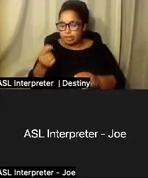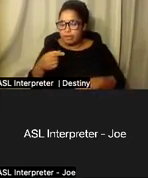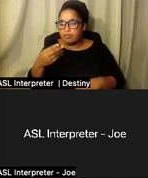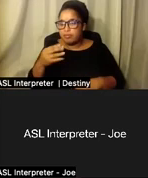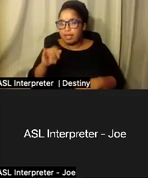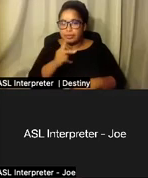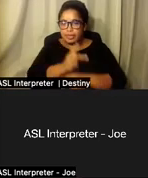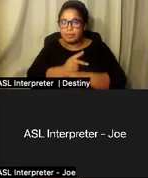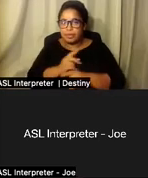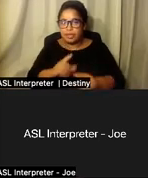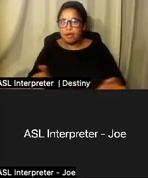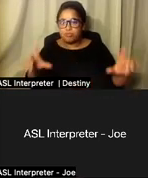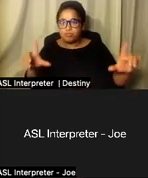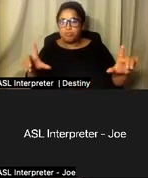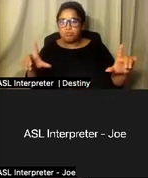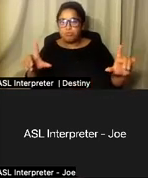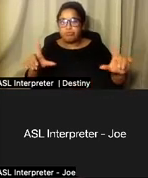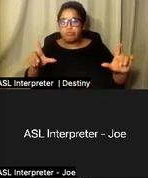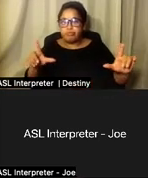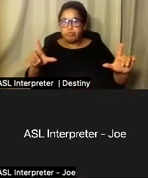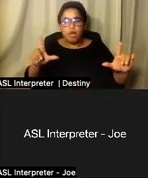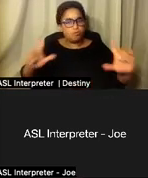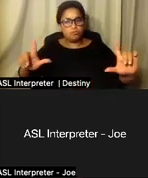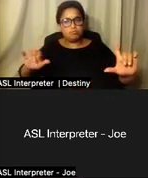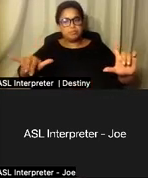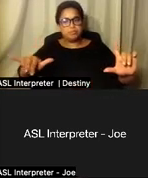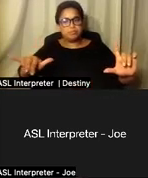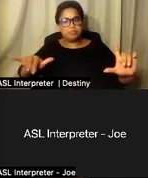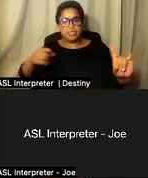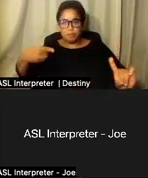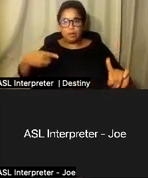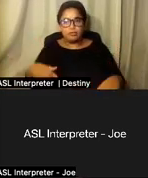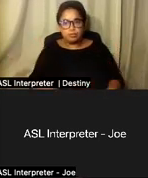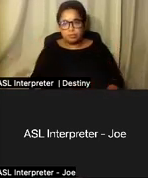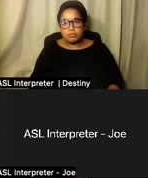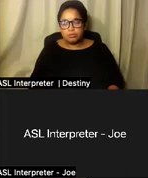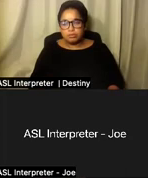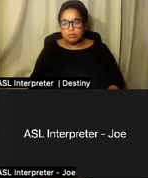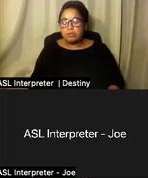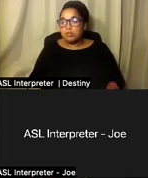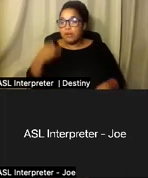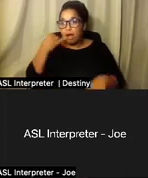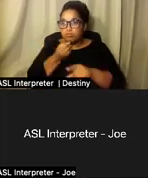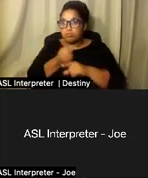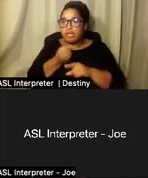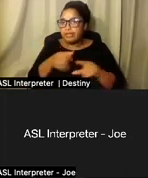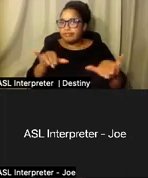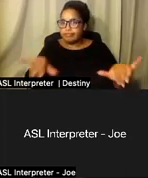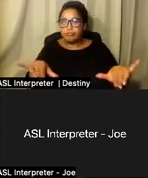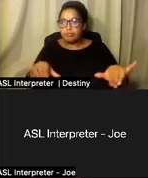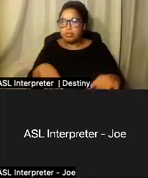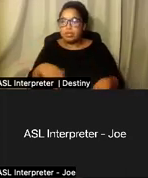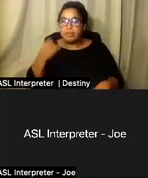keep the picture frame from vibrating against the wall again. But if that was done